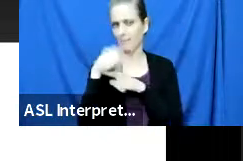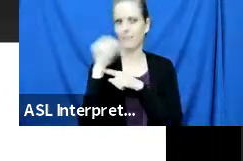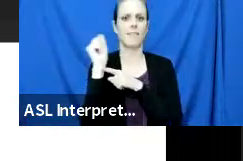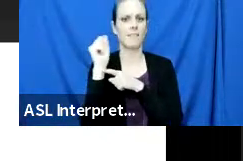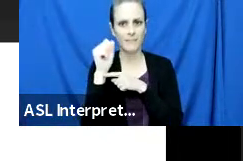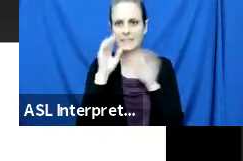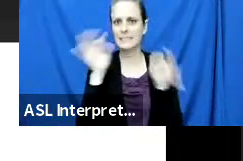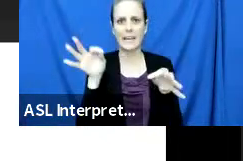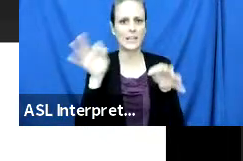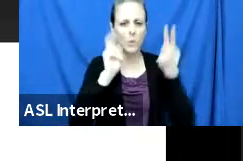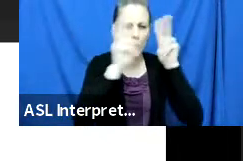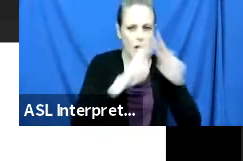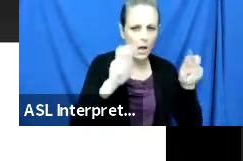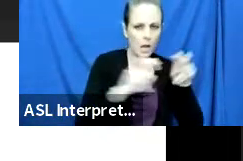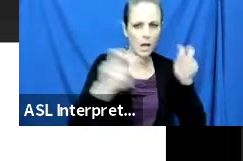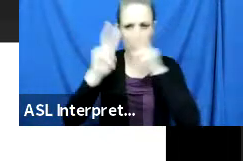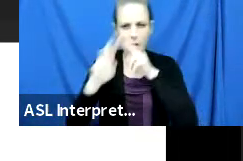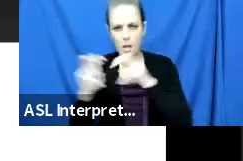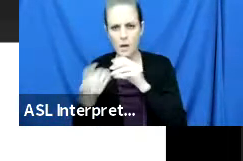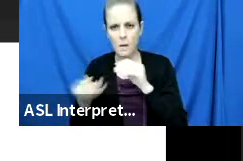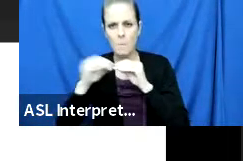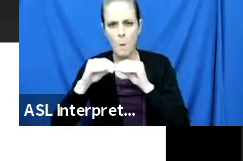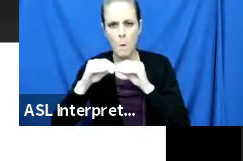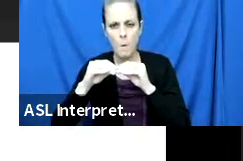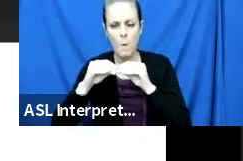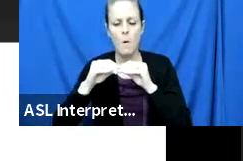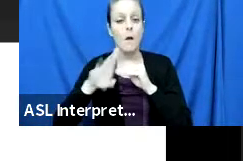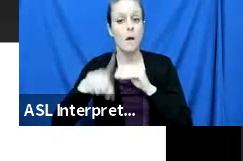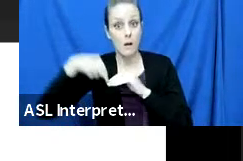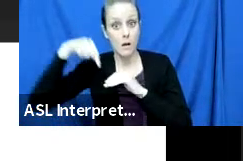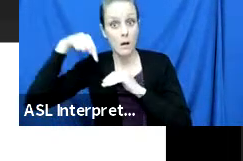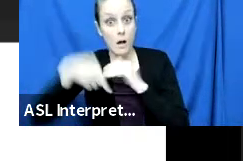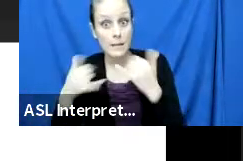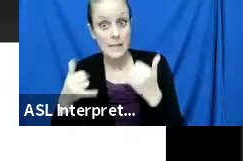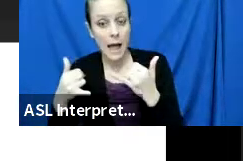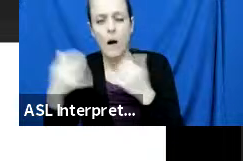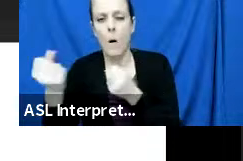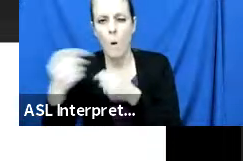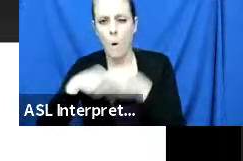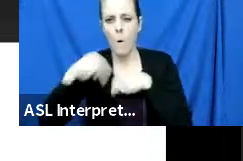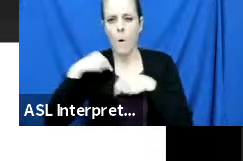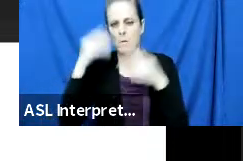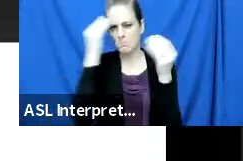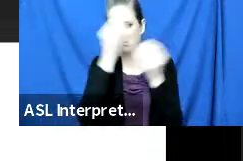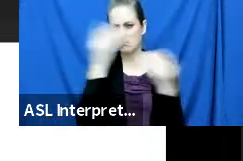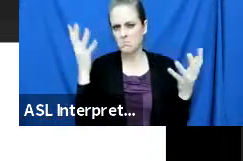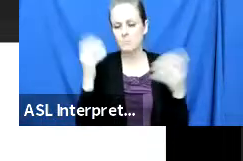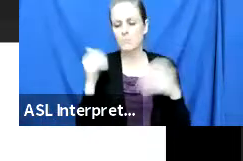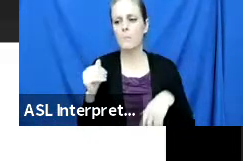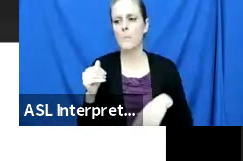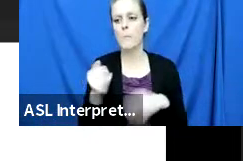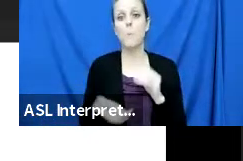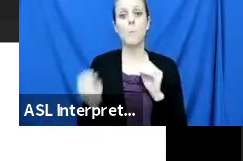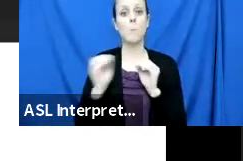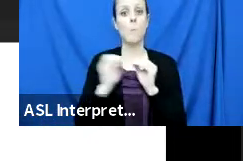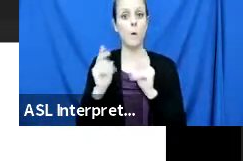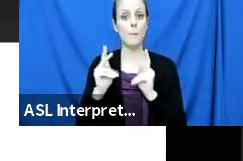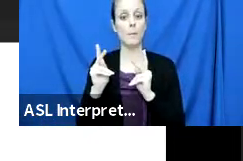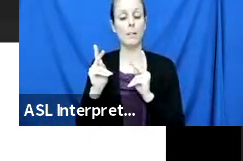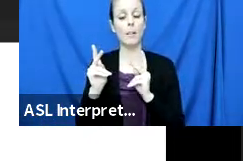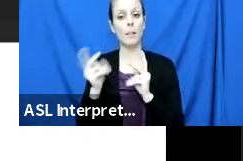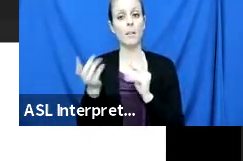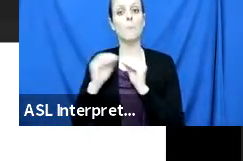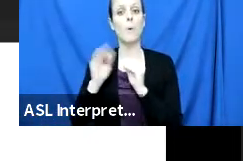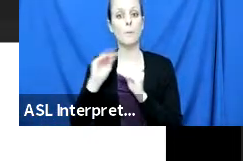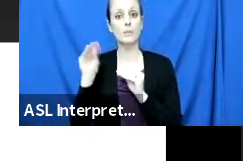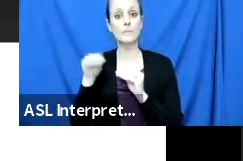into that, I wanted to share with you that there was a higher percentage of vaccinated